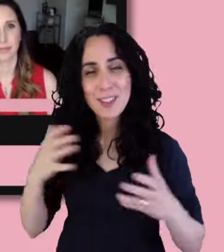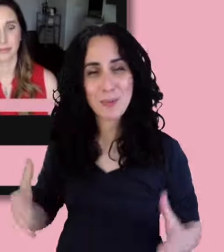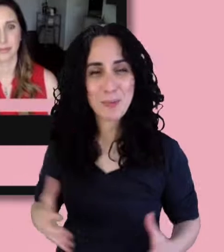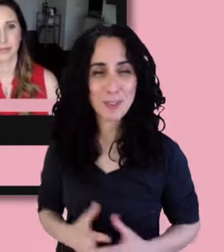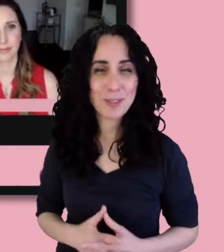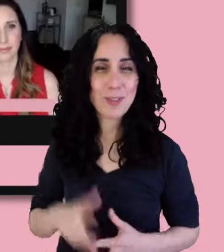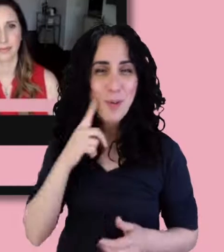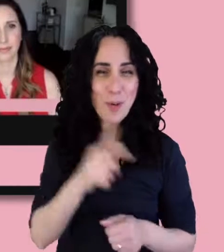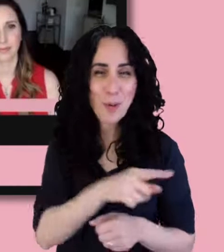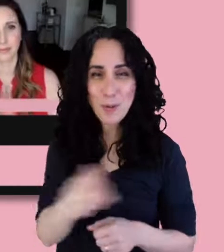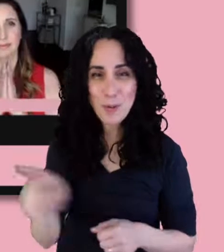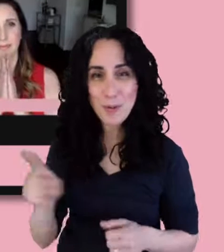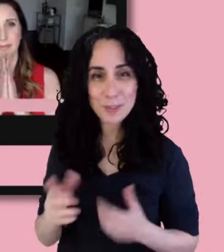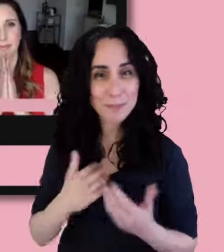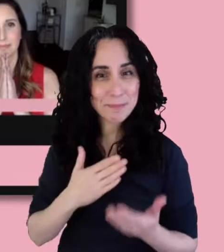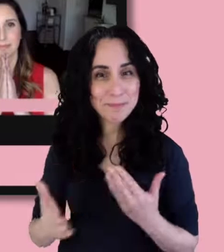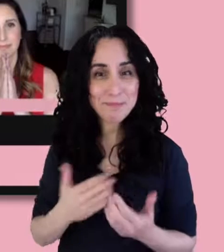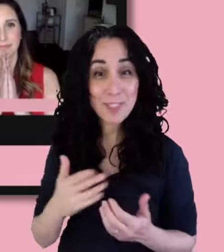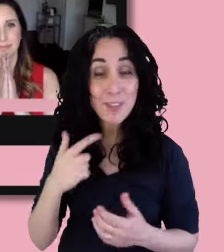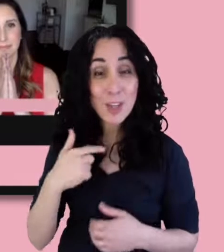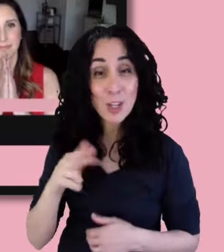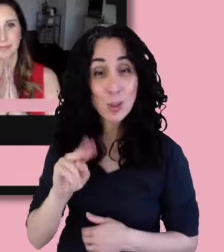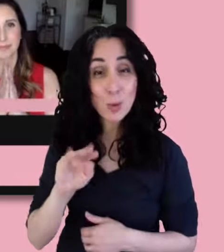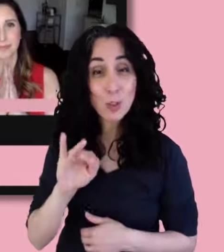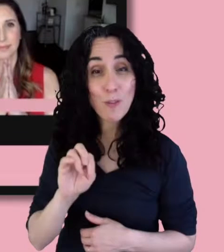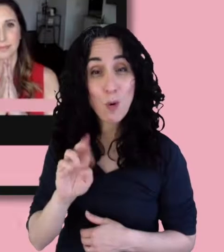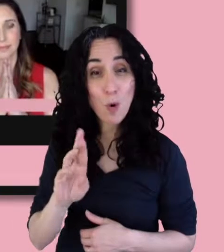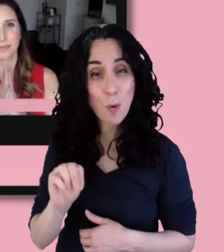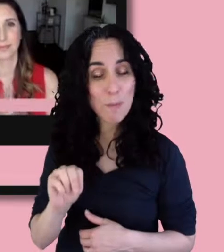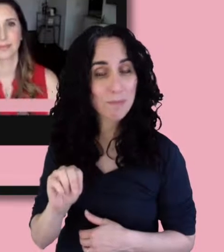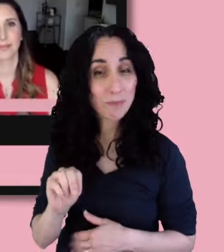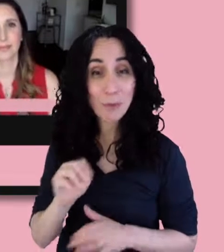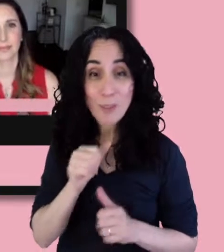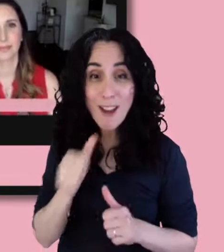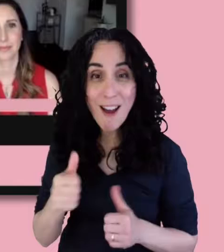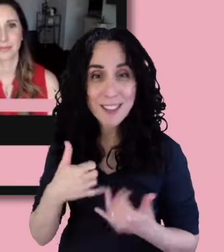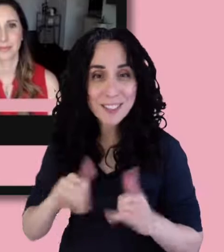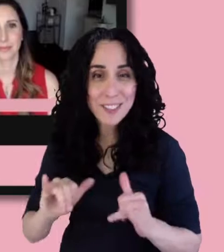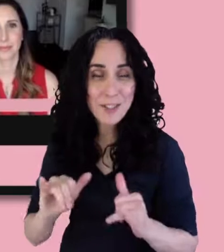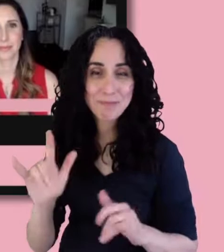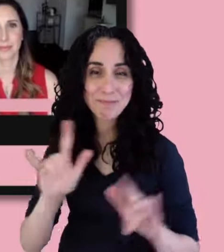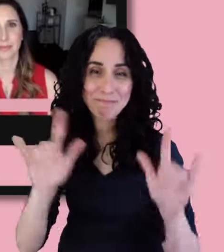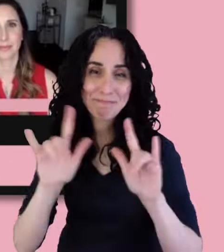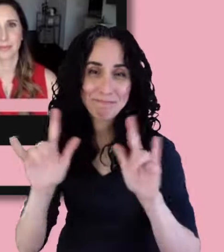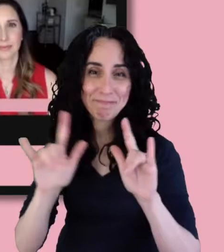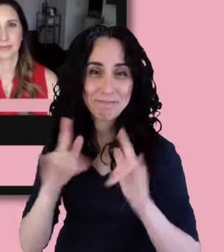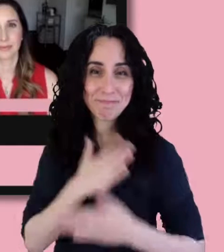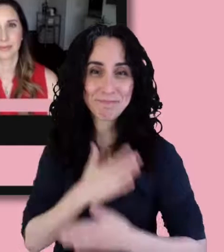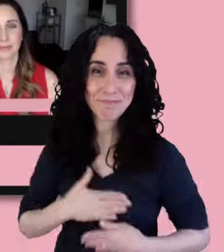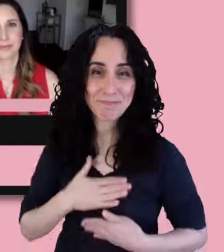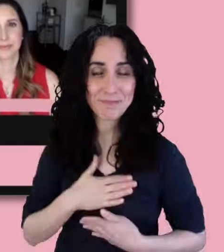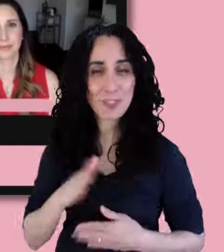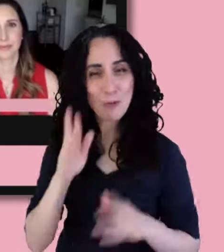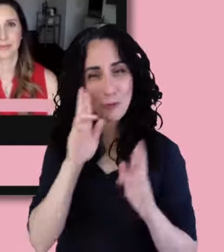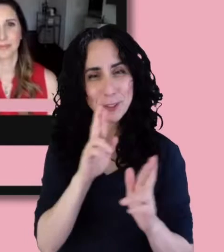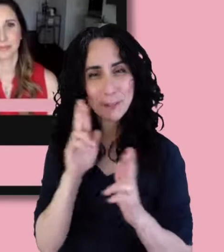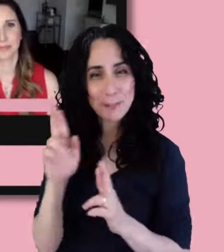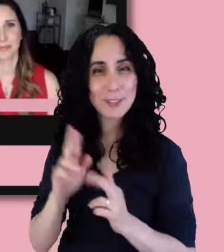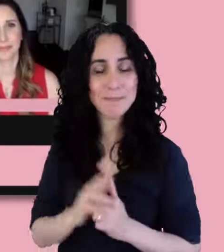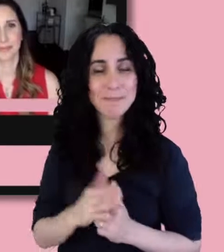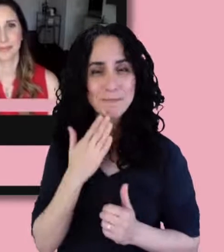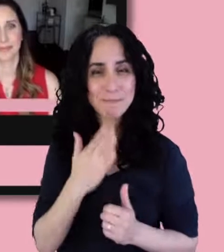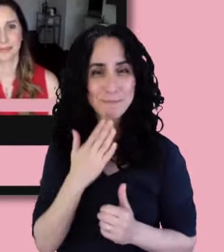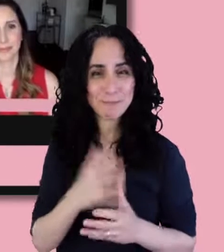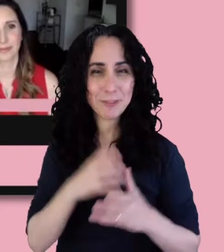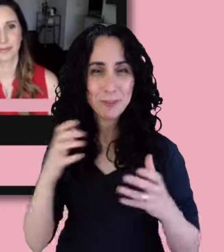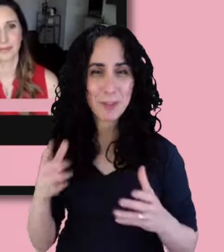you to everyone out there, whether you wear a uniform or not. We love you, we appreciate you, we respect